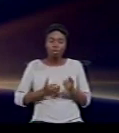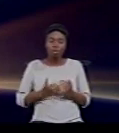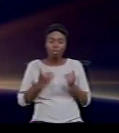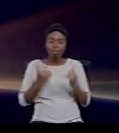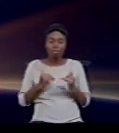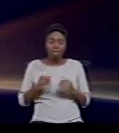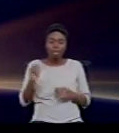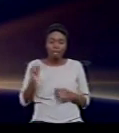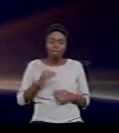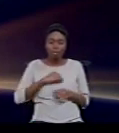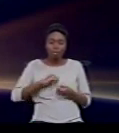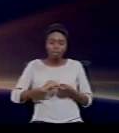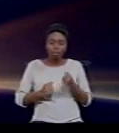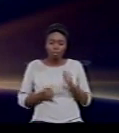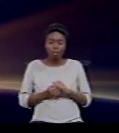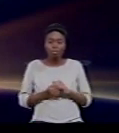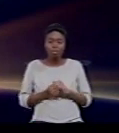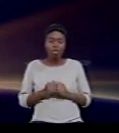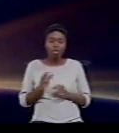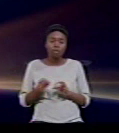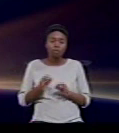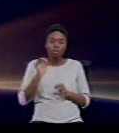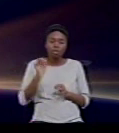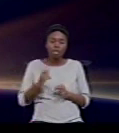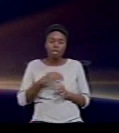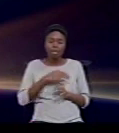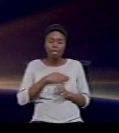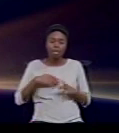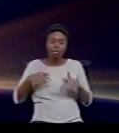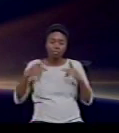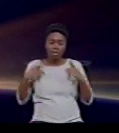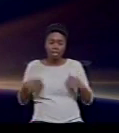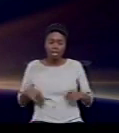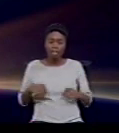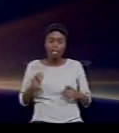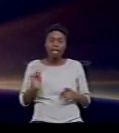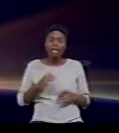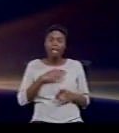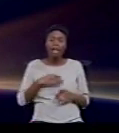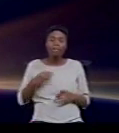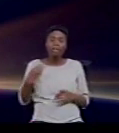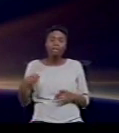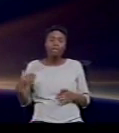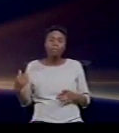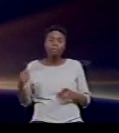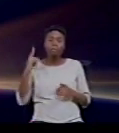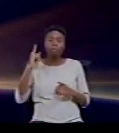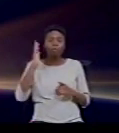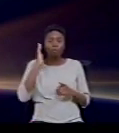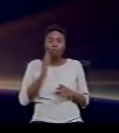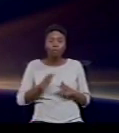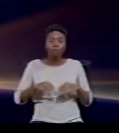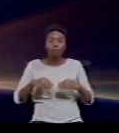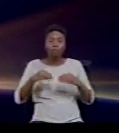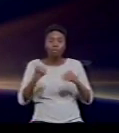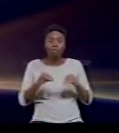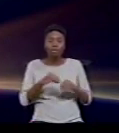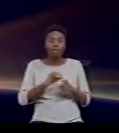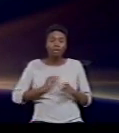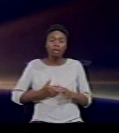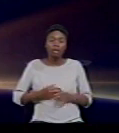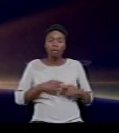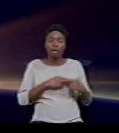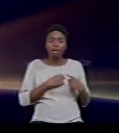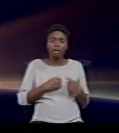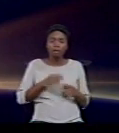present needs and problems, spiritually and physically and materially, you will impress upon our hearts.